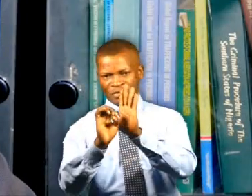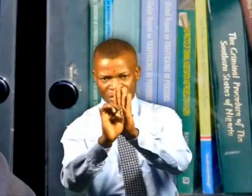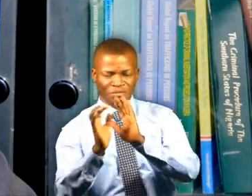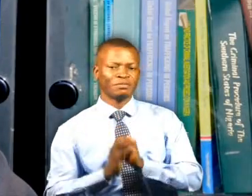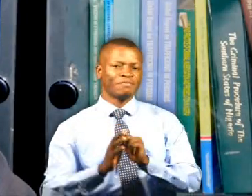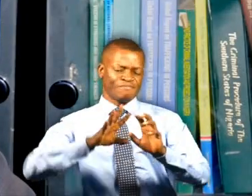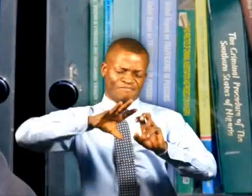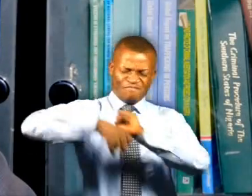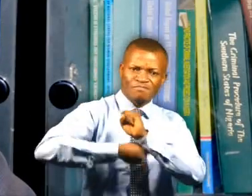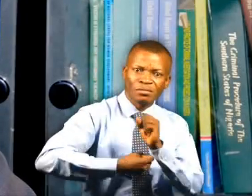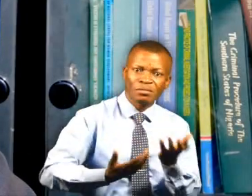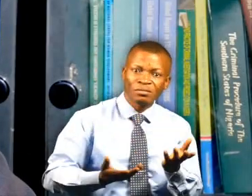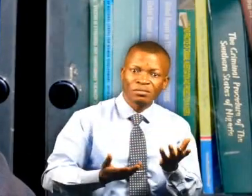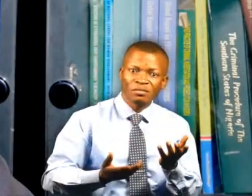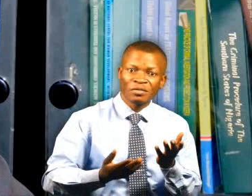for example, rape.